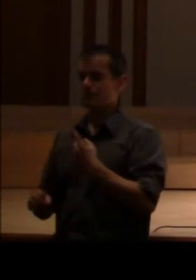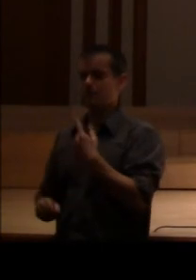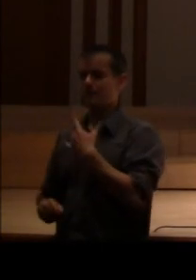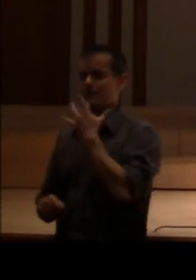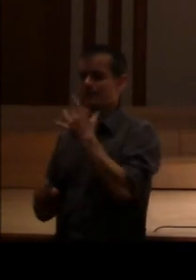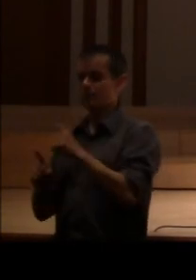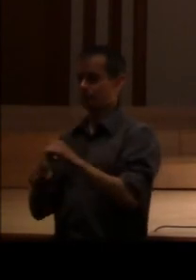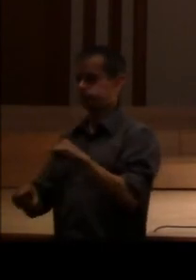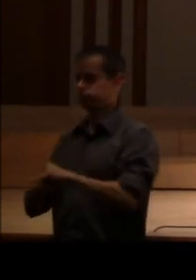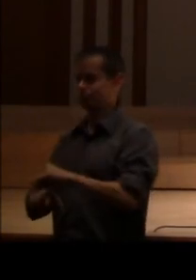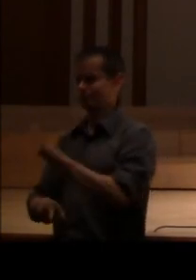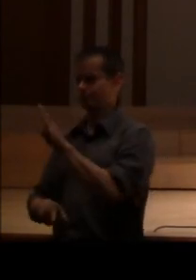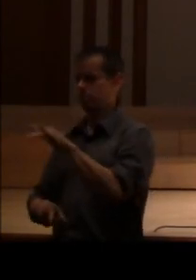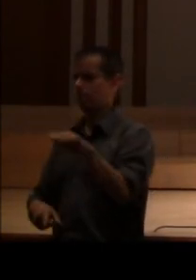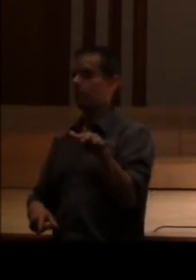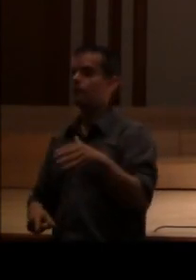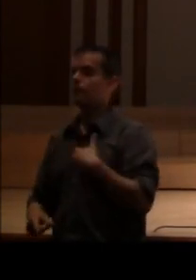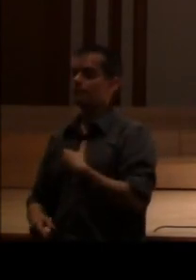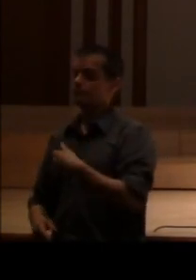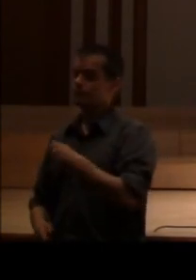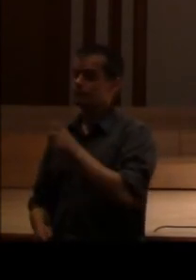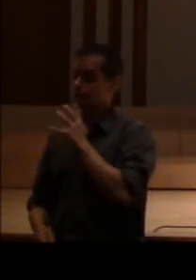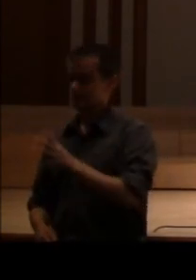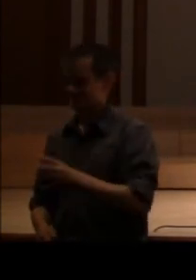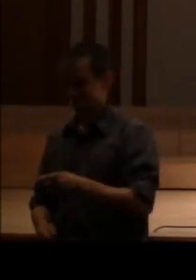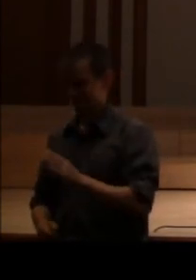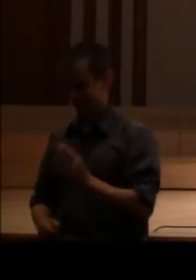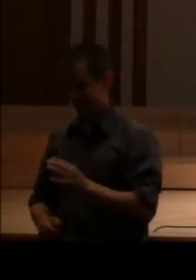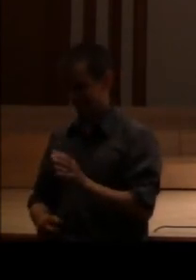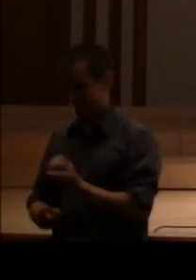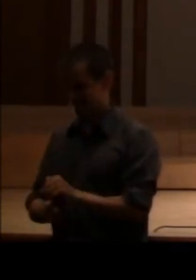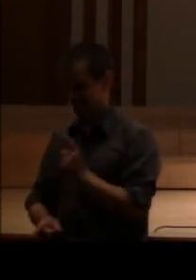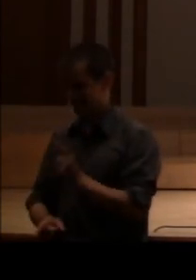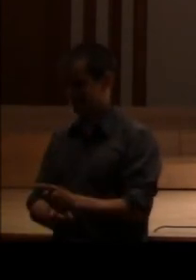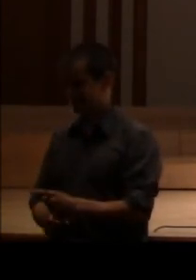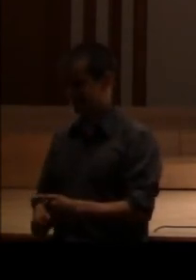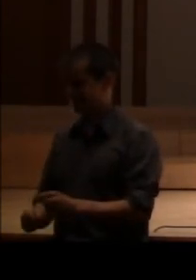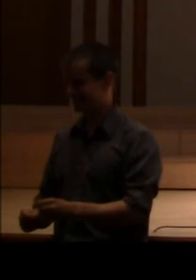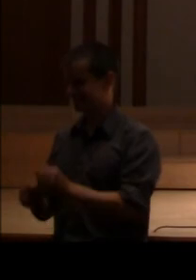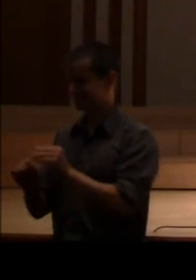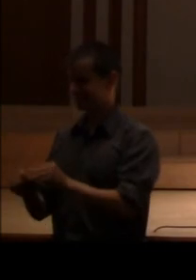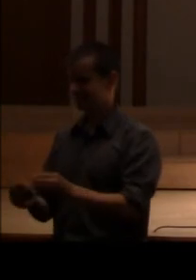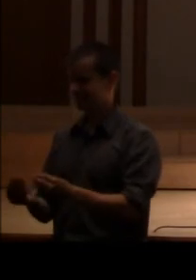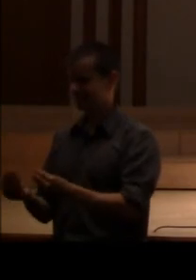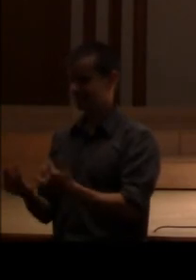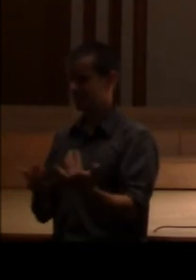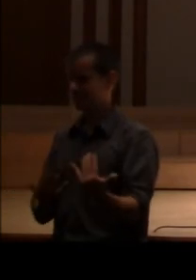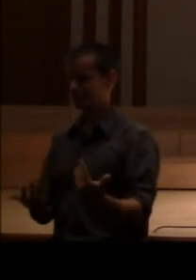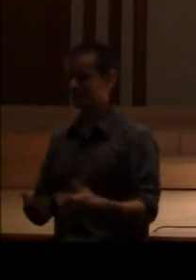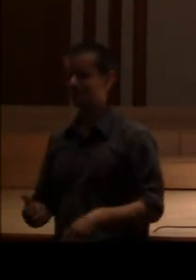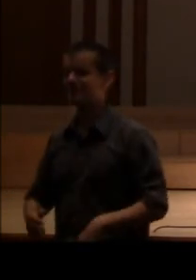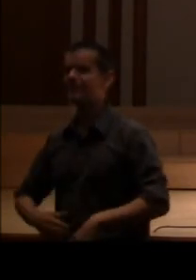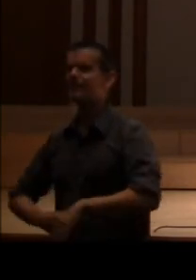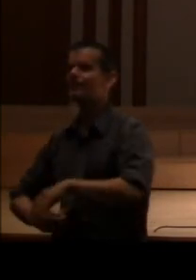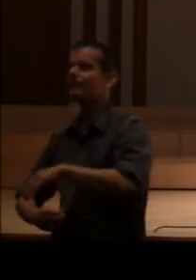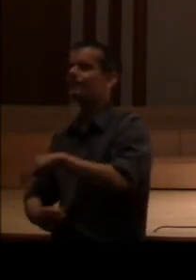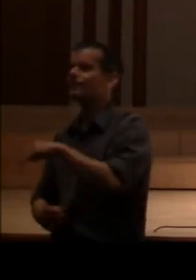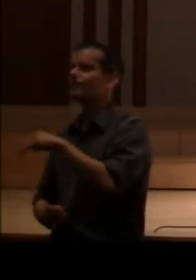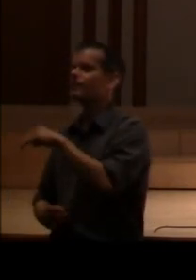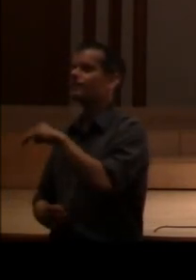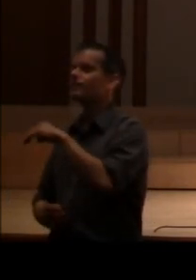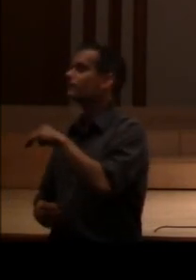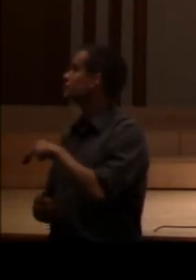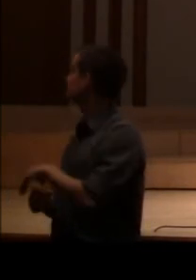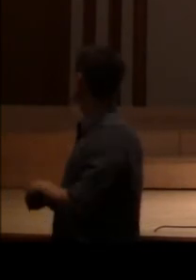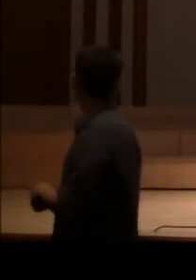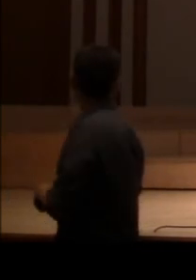Everything else usually works pretty well. So there's actually one more technology I was going to talk about that was really influential for me. I was homeschooled for many years